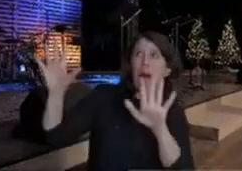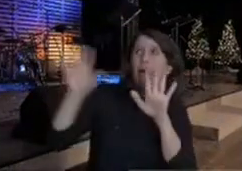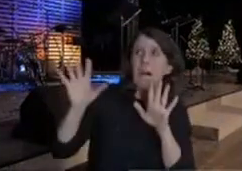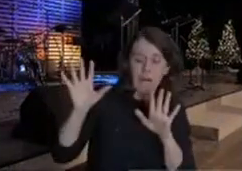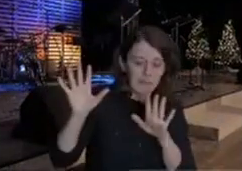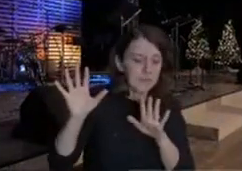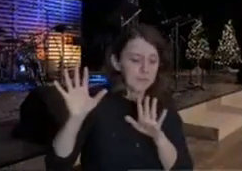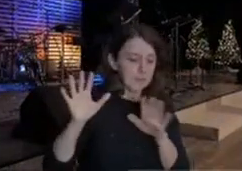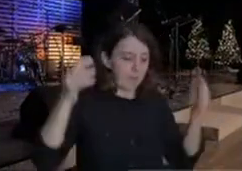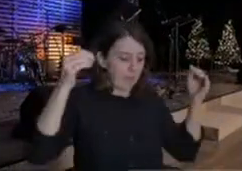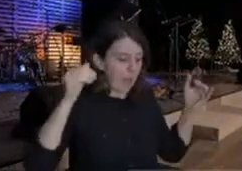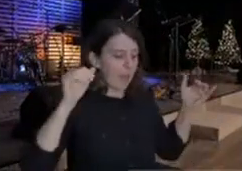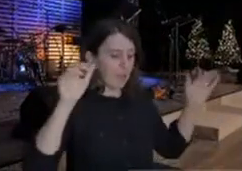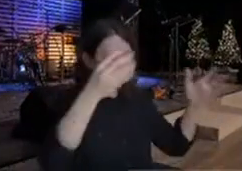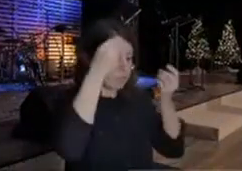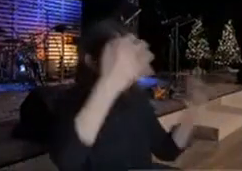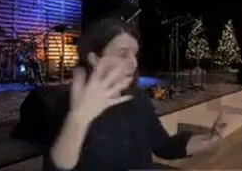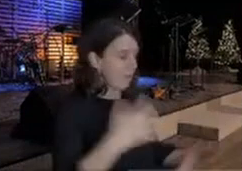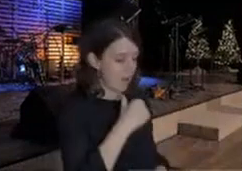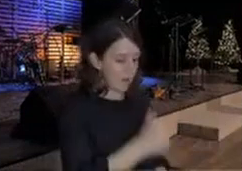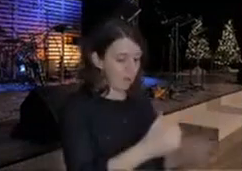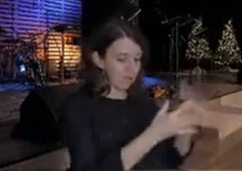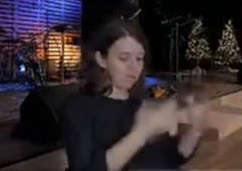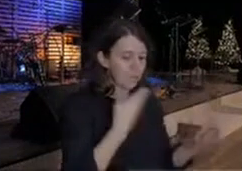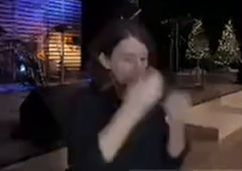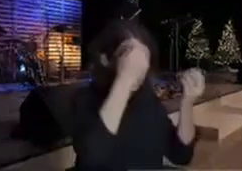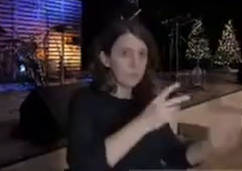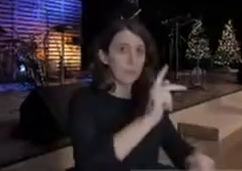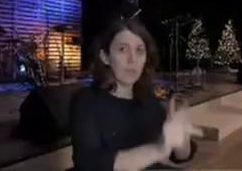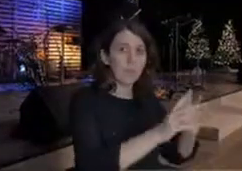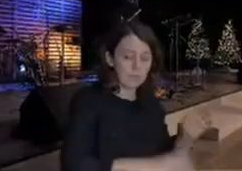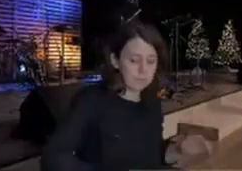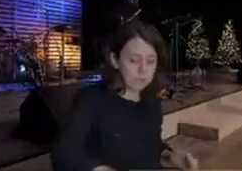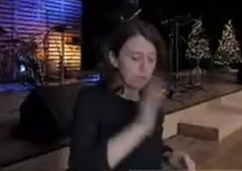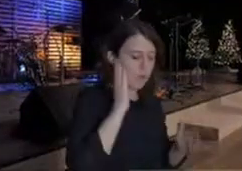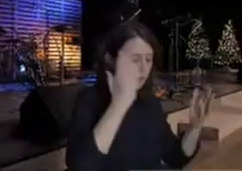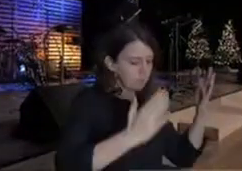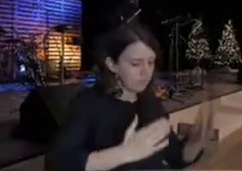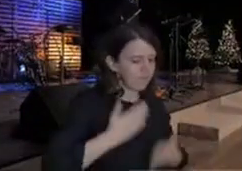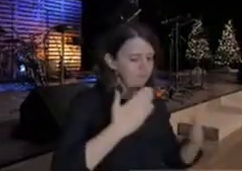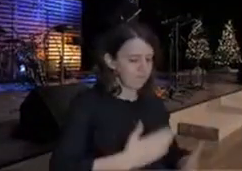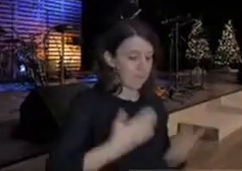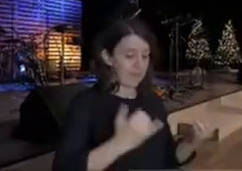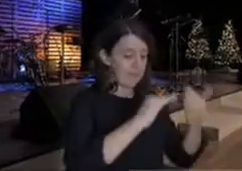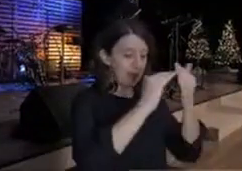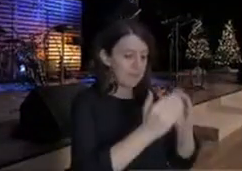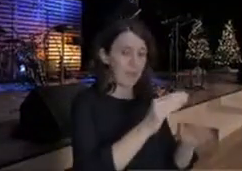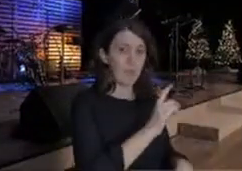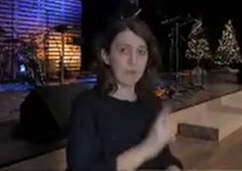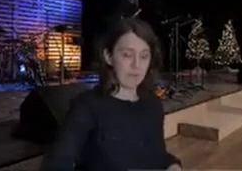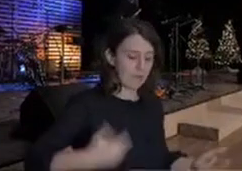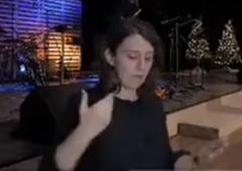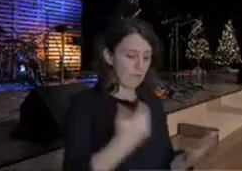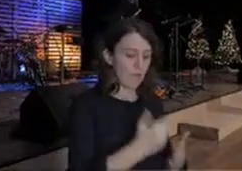But the angel said to them, do not be afraid. I bring you good news that will cause great joy for all the people. Today in the town of